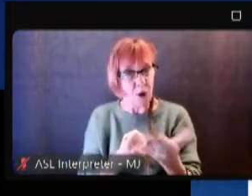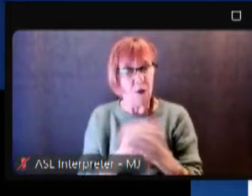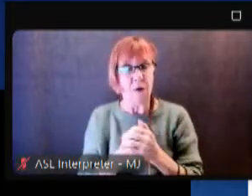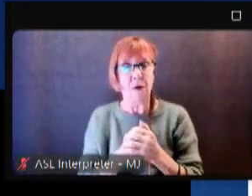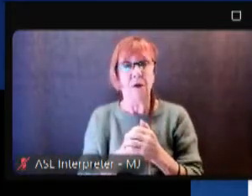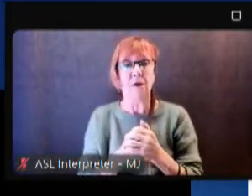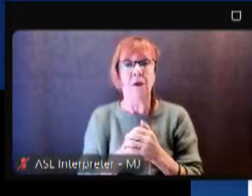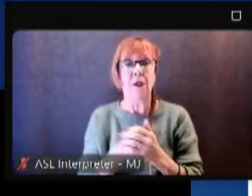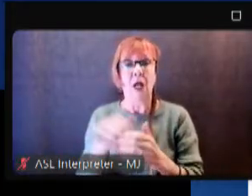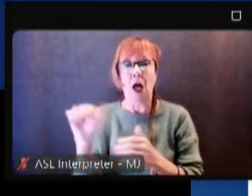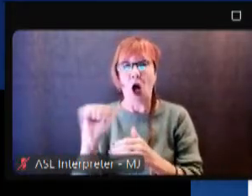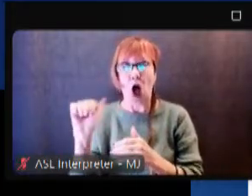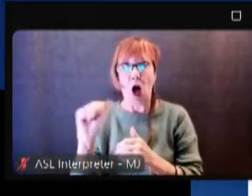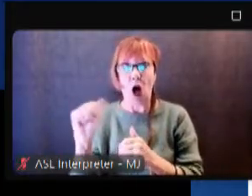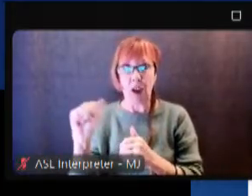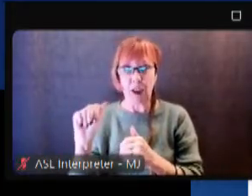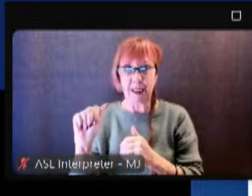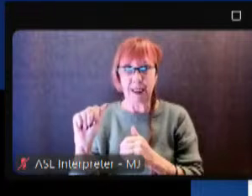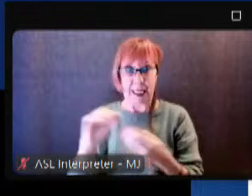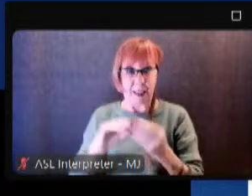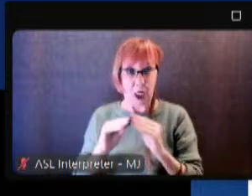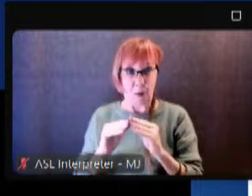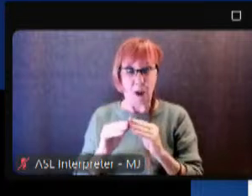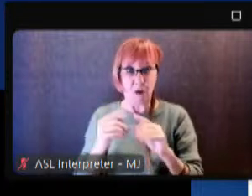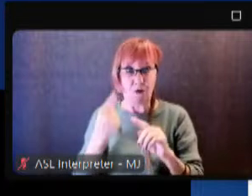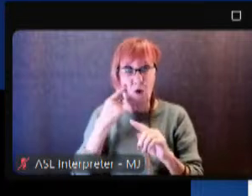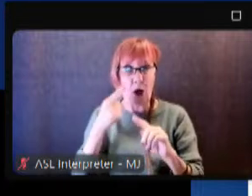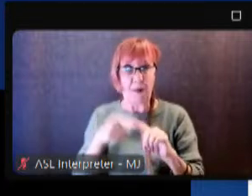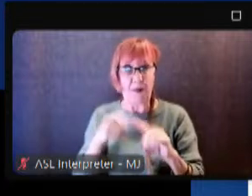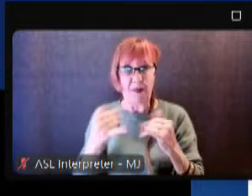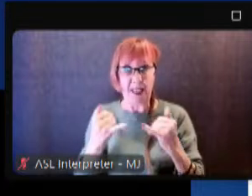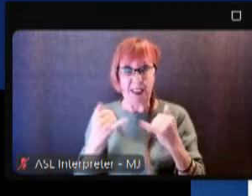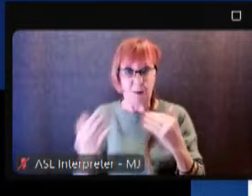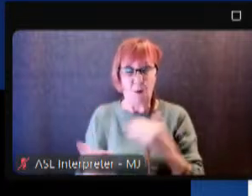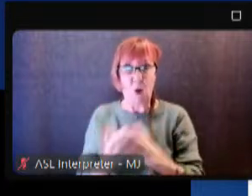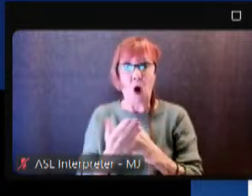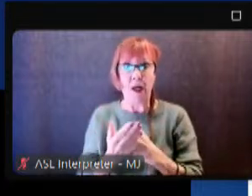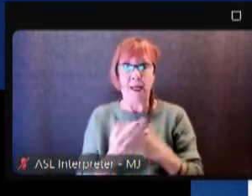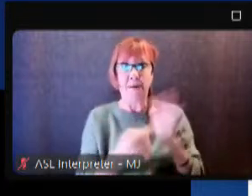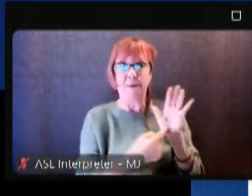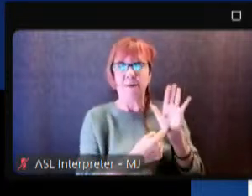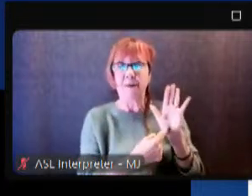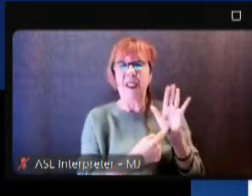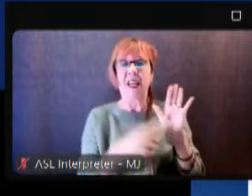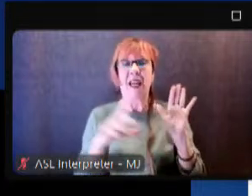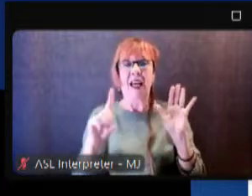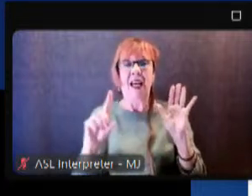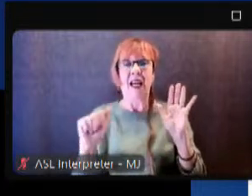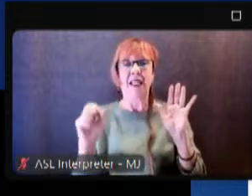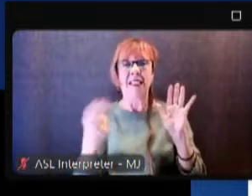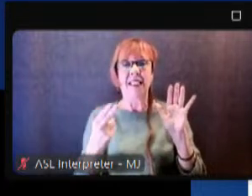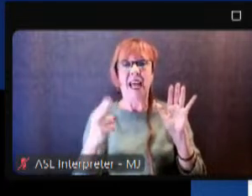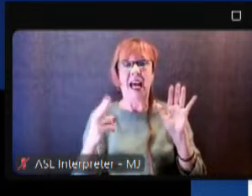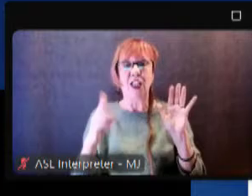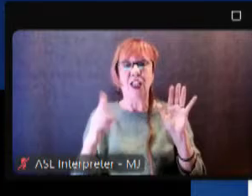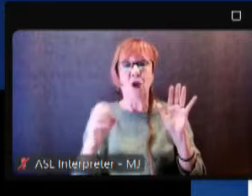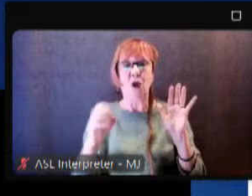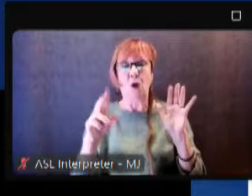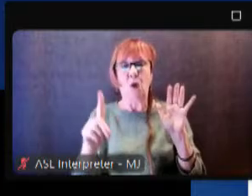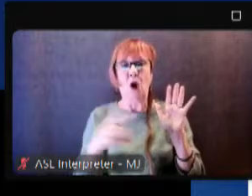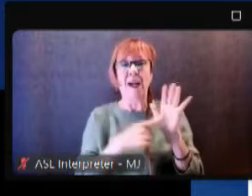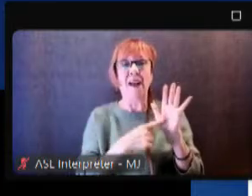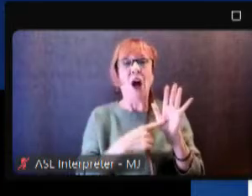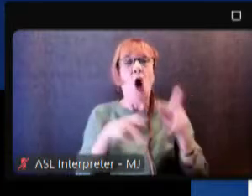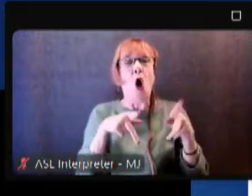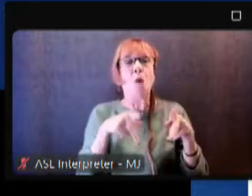Altadena, as of this morning, so I do have a screenshot up here from our dashboard that the supervisor mentioned. It's called our permitting progress